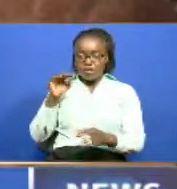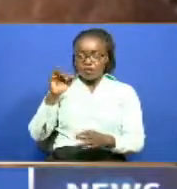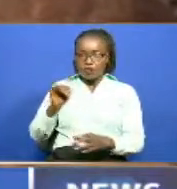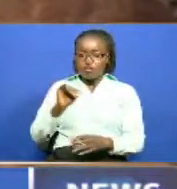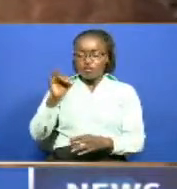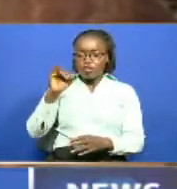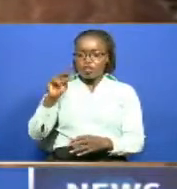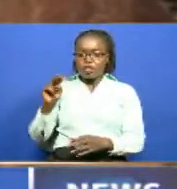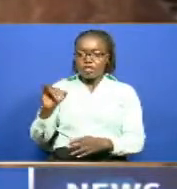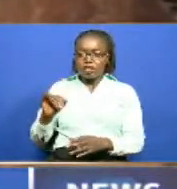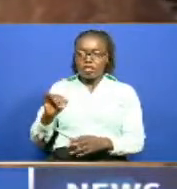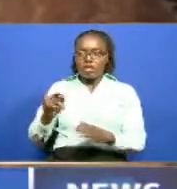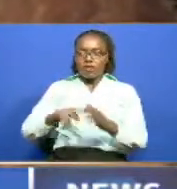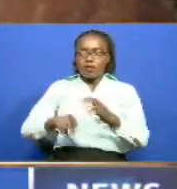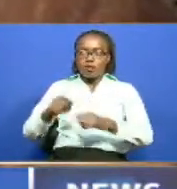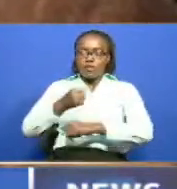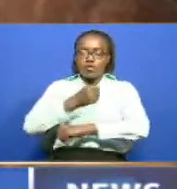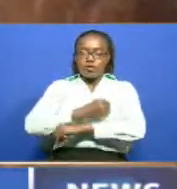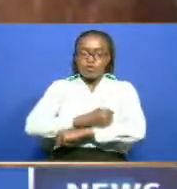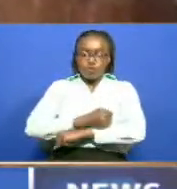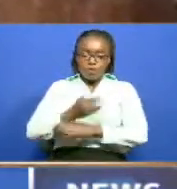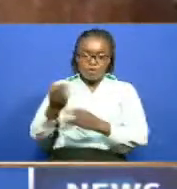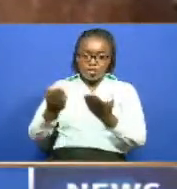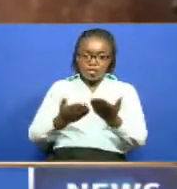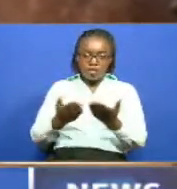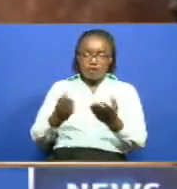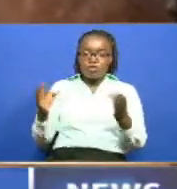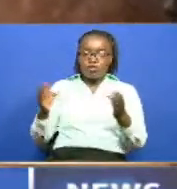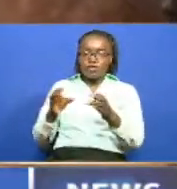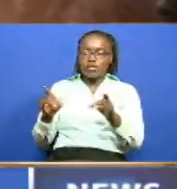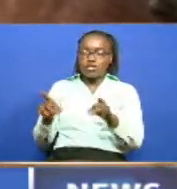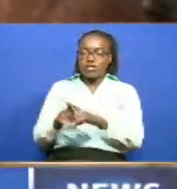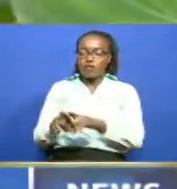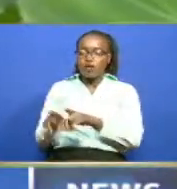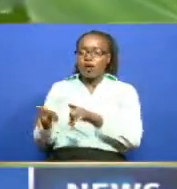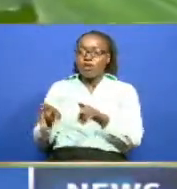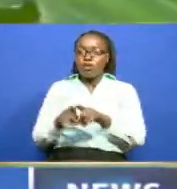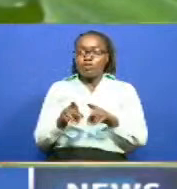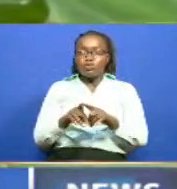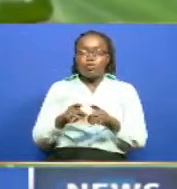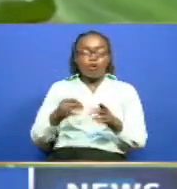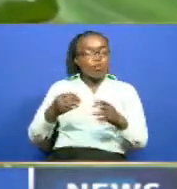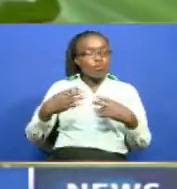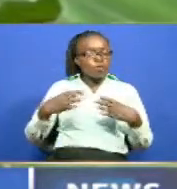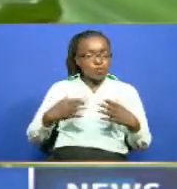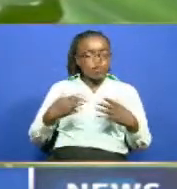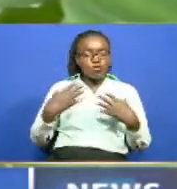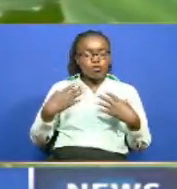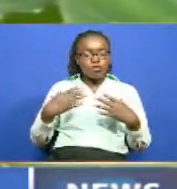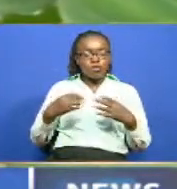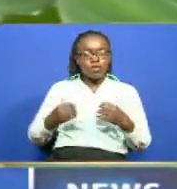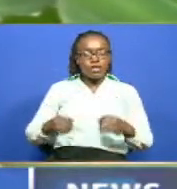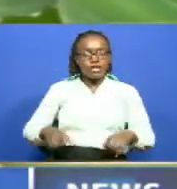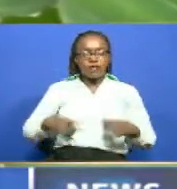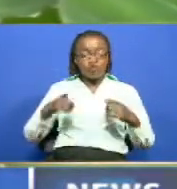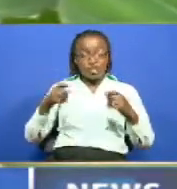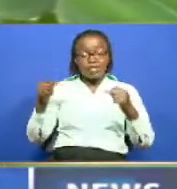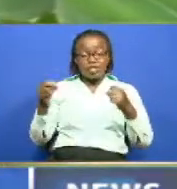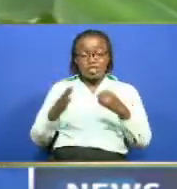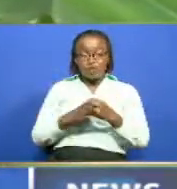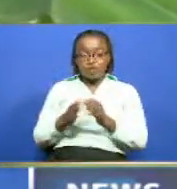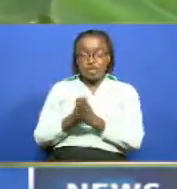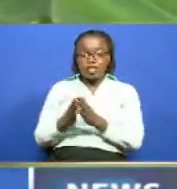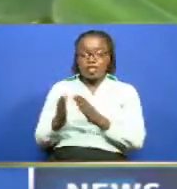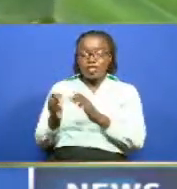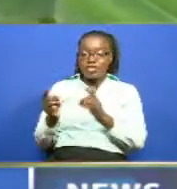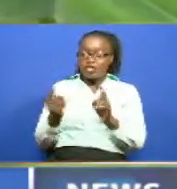will serve the school and the community. The water kiosk will also provide free water to people living in these lands. At the same time, residents will benefit from